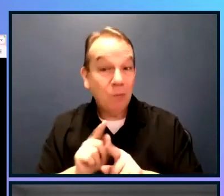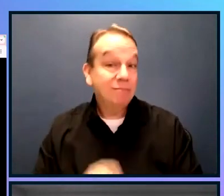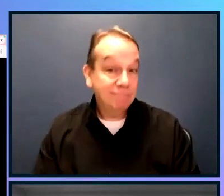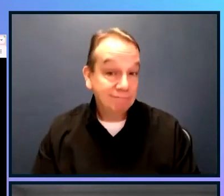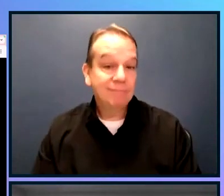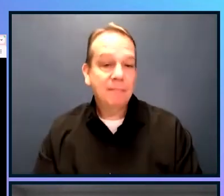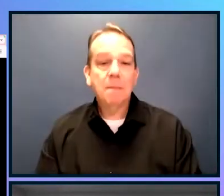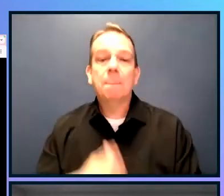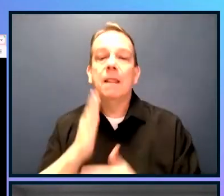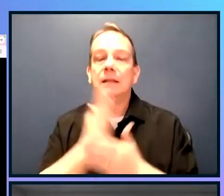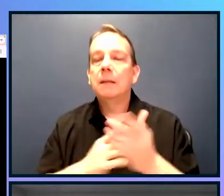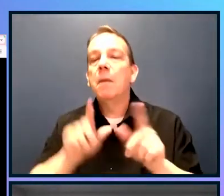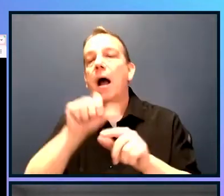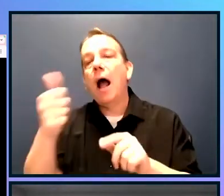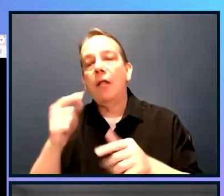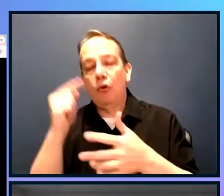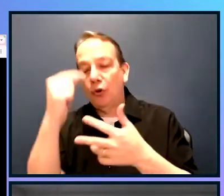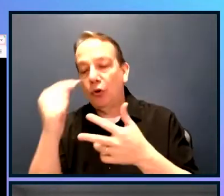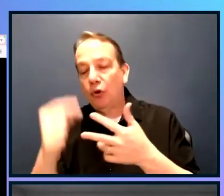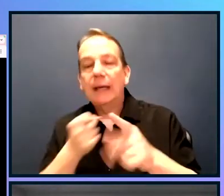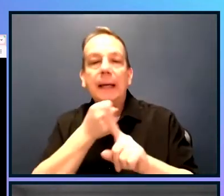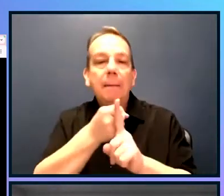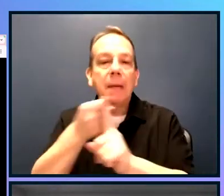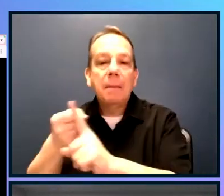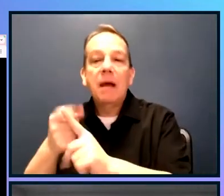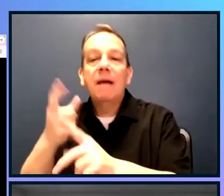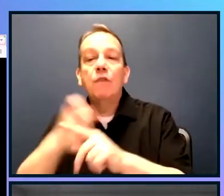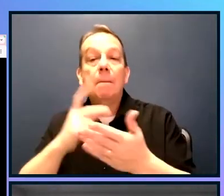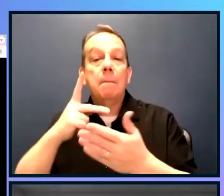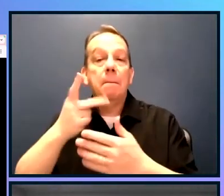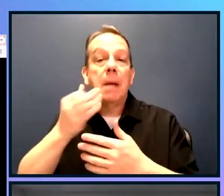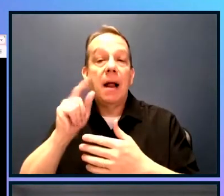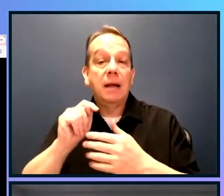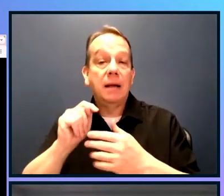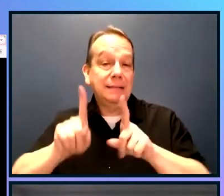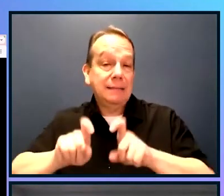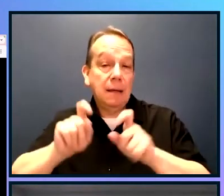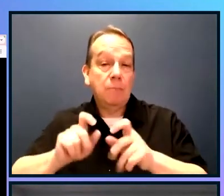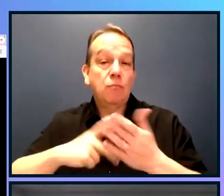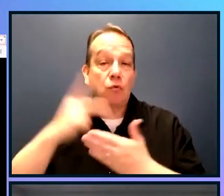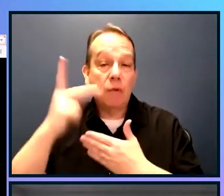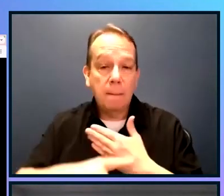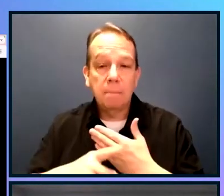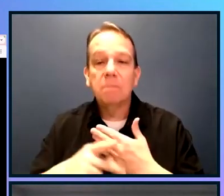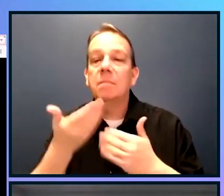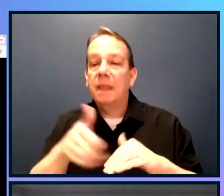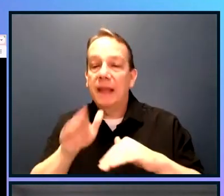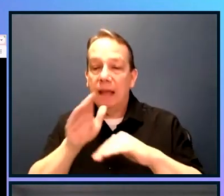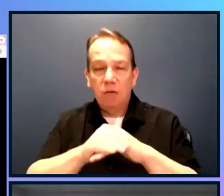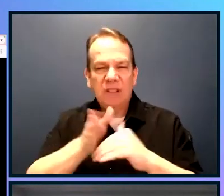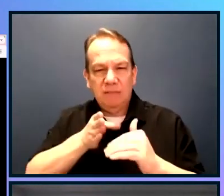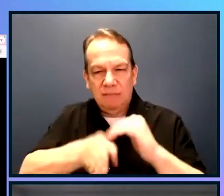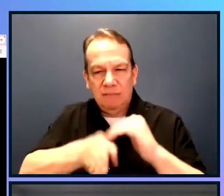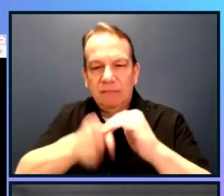Some additional impacts of the pilot include an increased velocity of closing audit